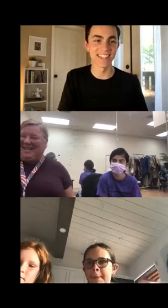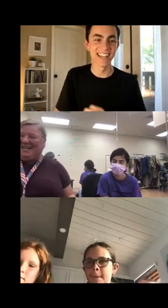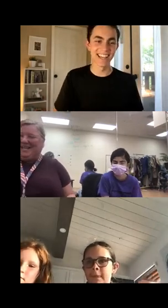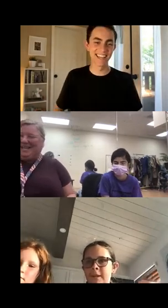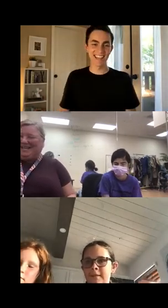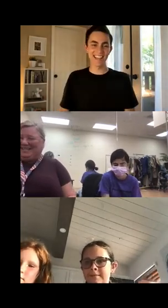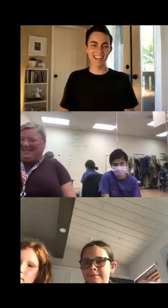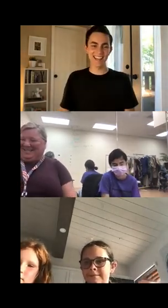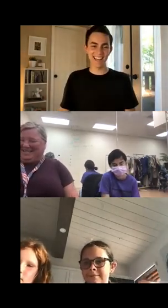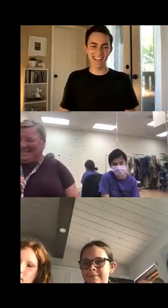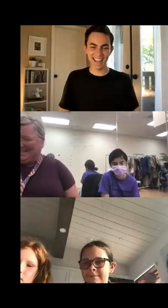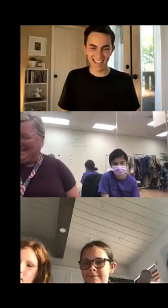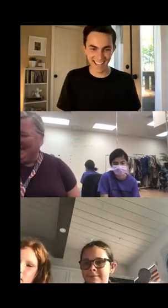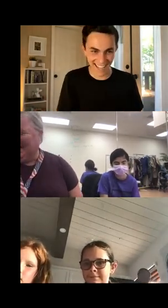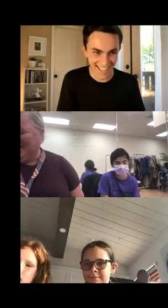she.